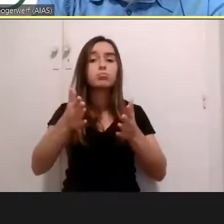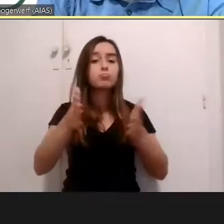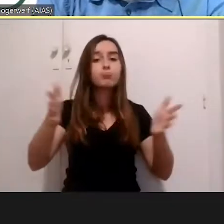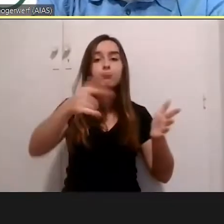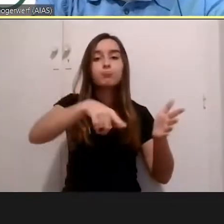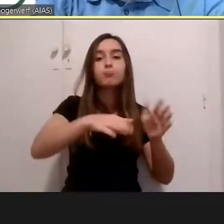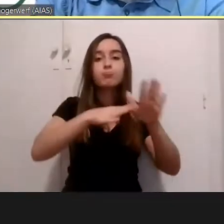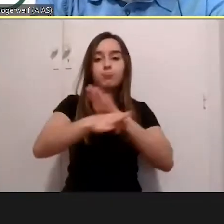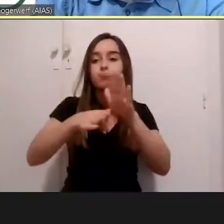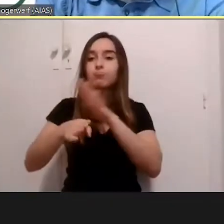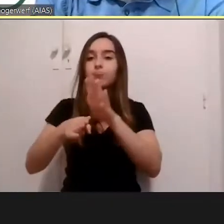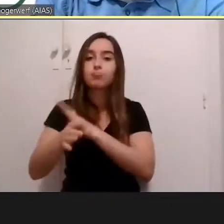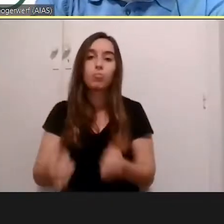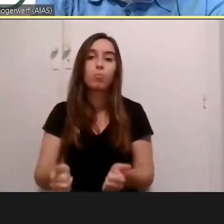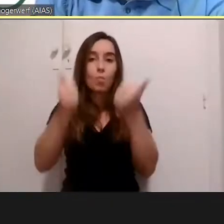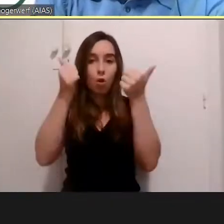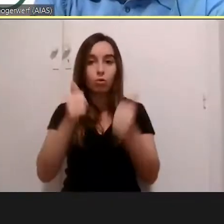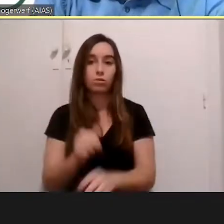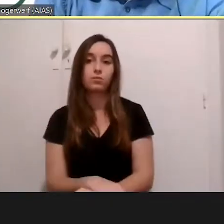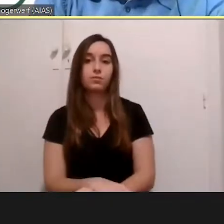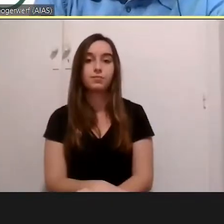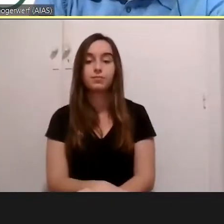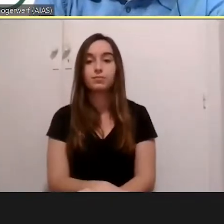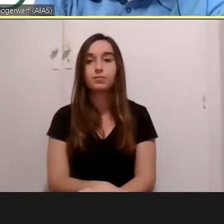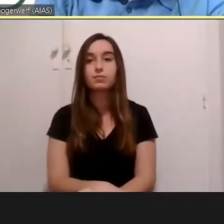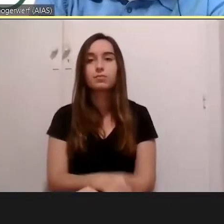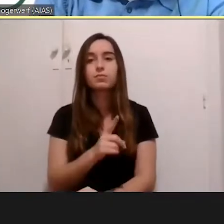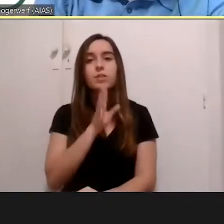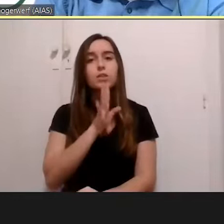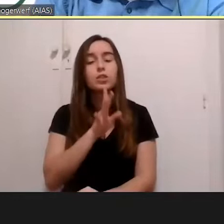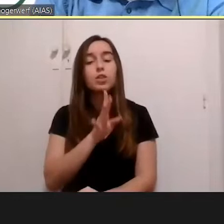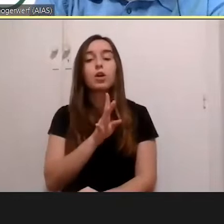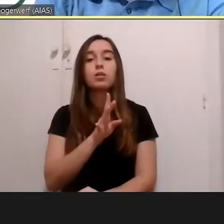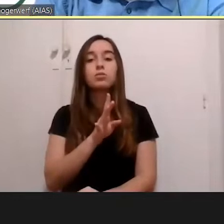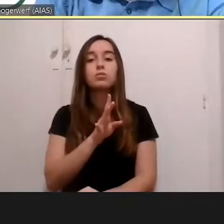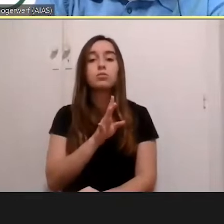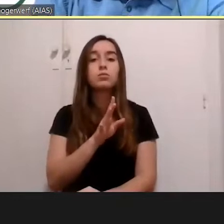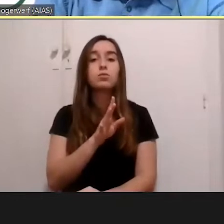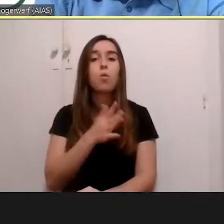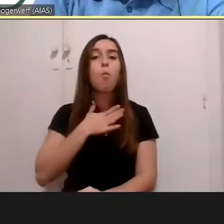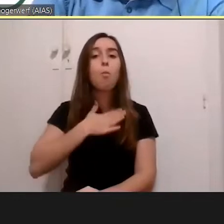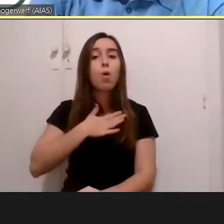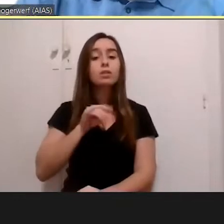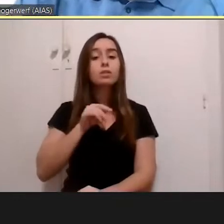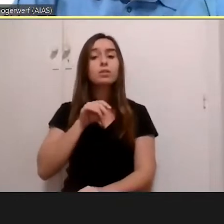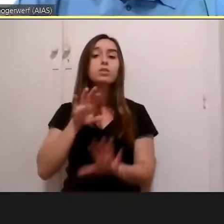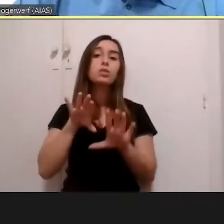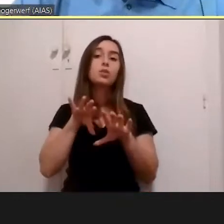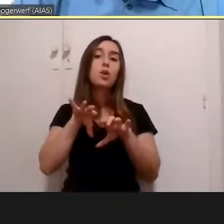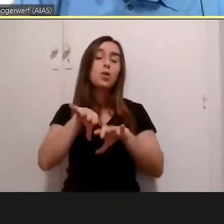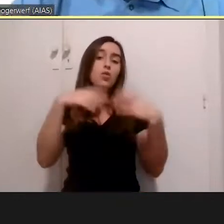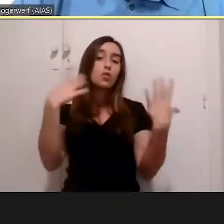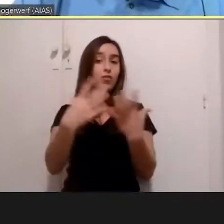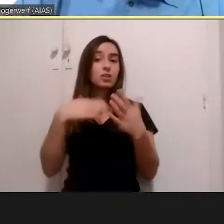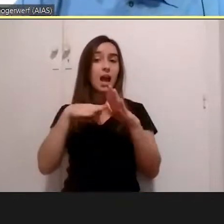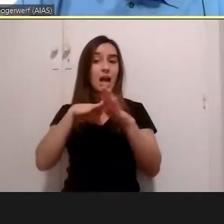at global level. And they speak about achieving universal accessibility. And I think it's worth reading this. It's a